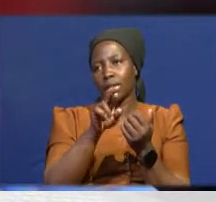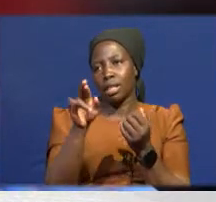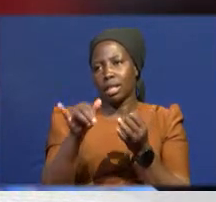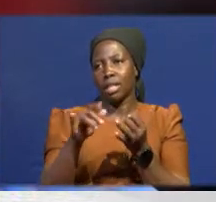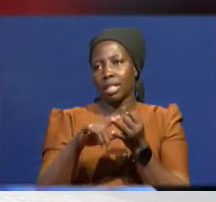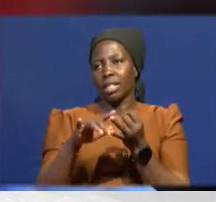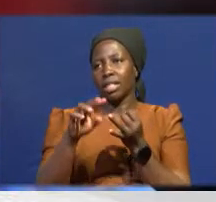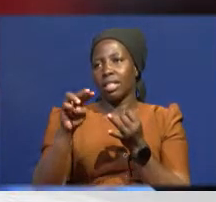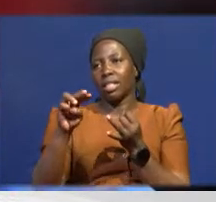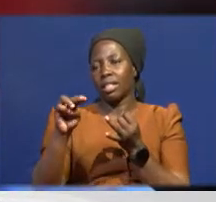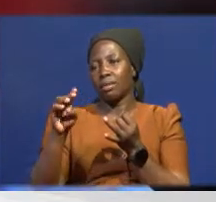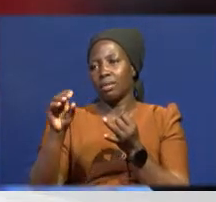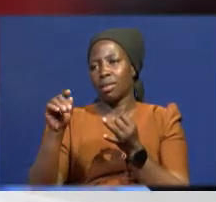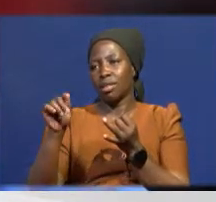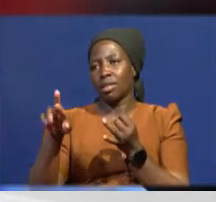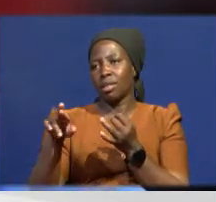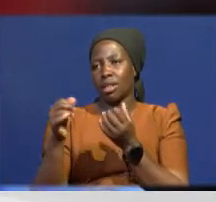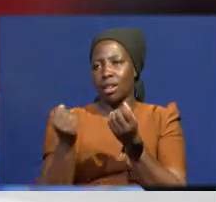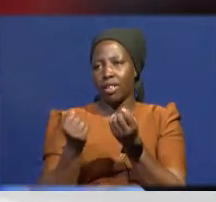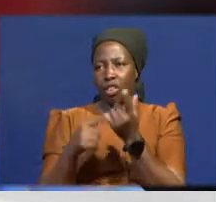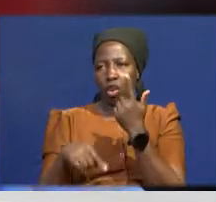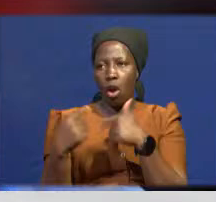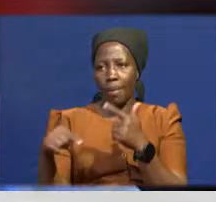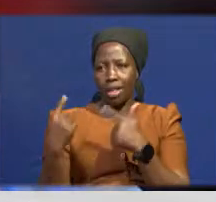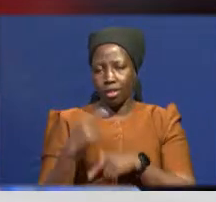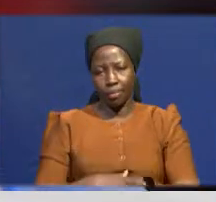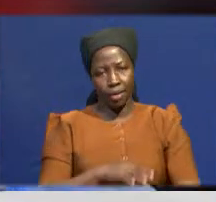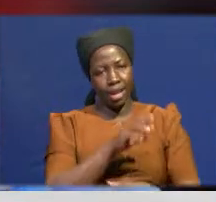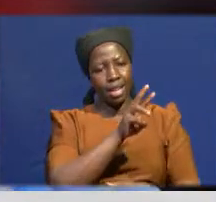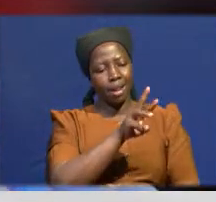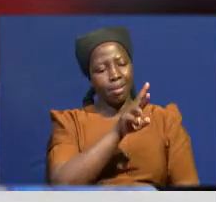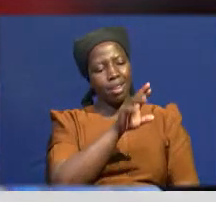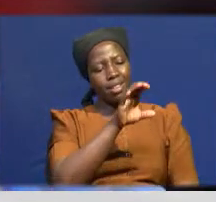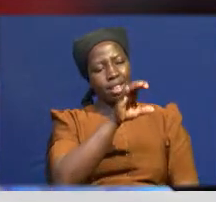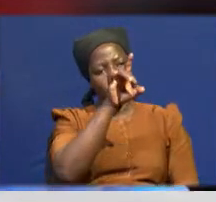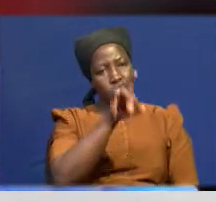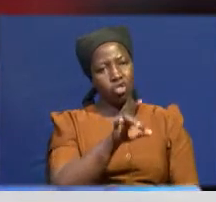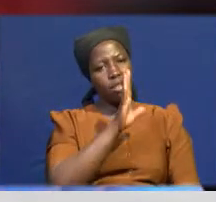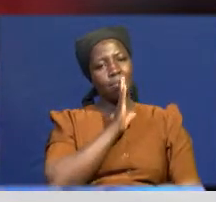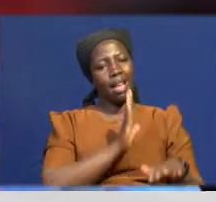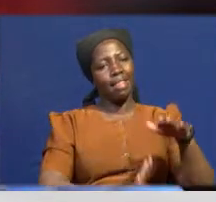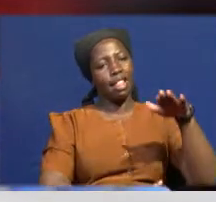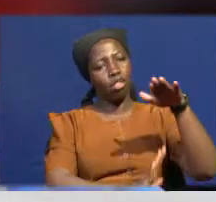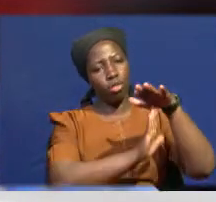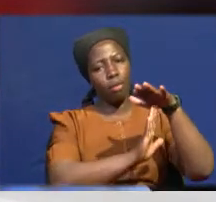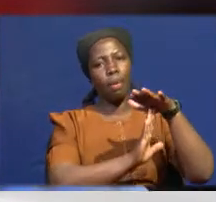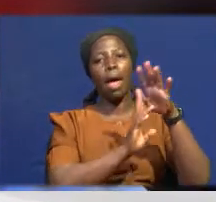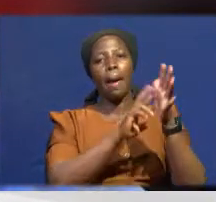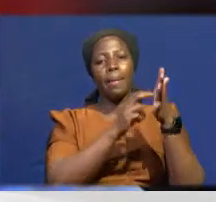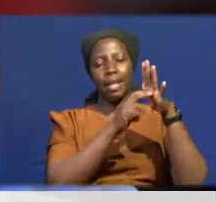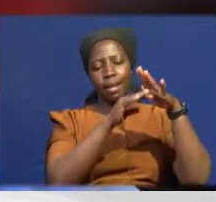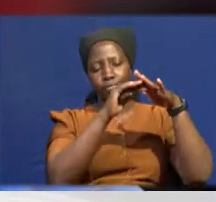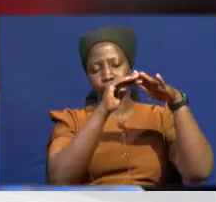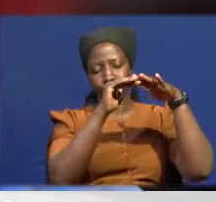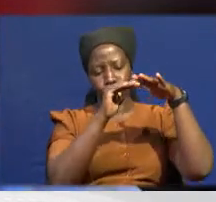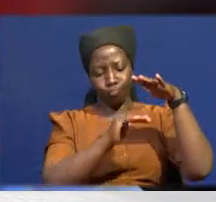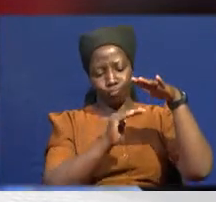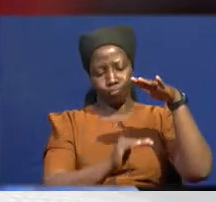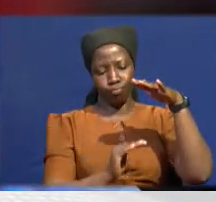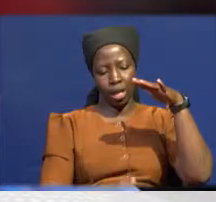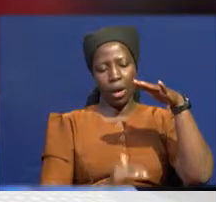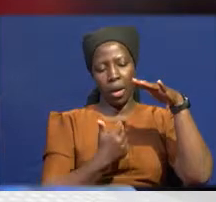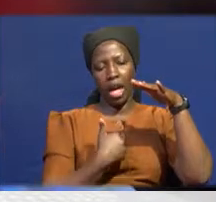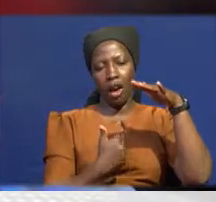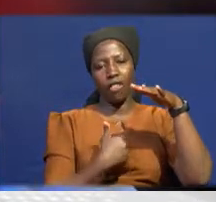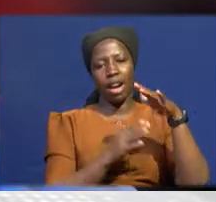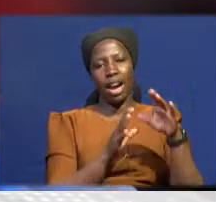Ideally, WRC Safari is supposed to be at the apex of the pyramid. Therefore, at the bottom of the pyramid is where we